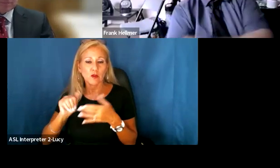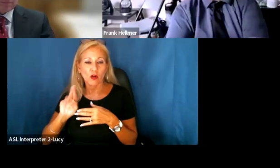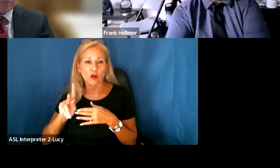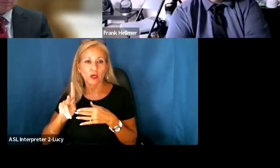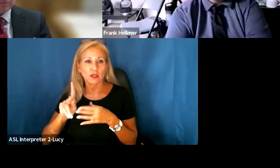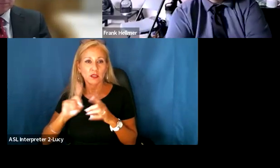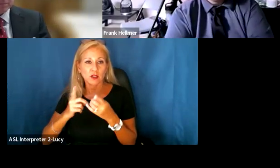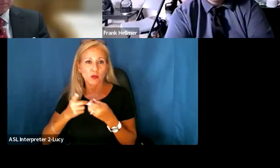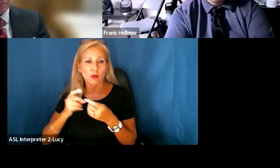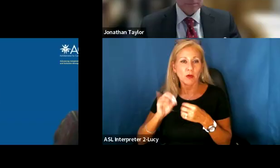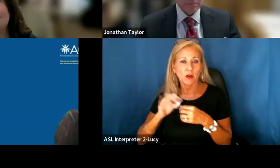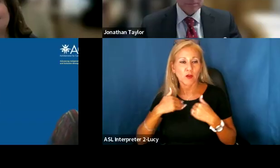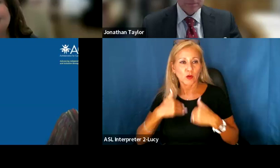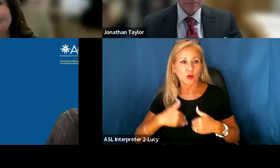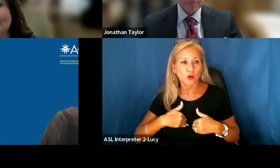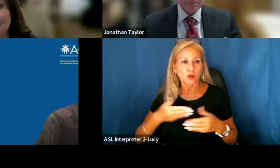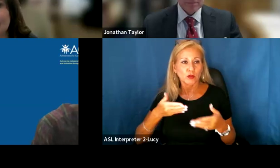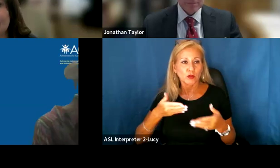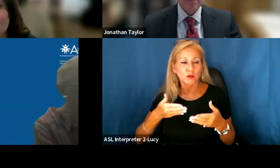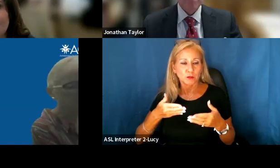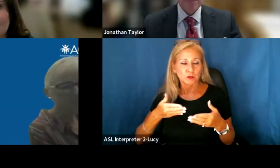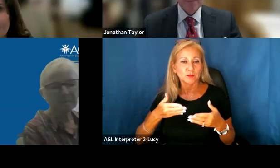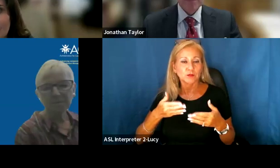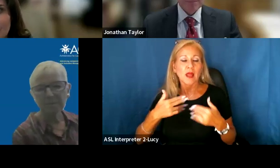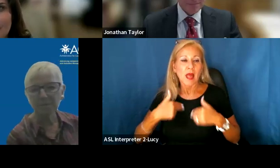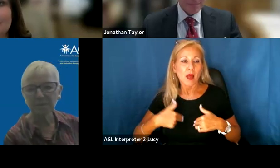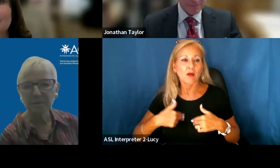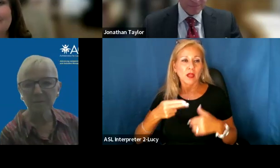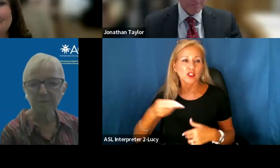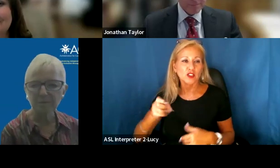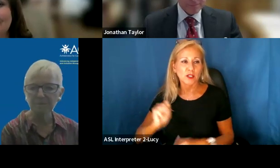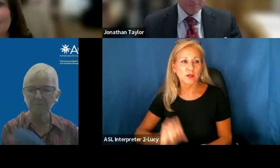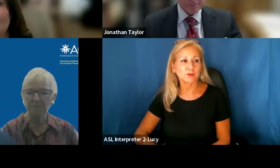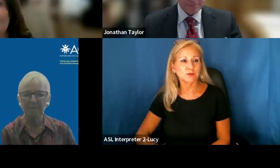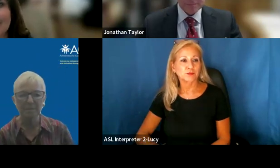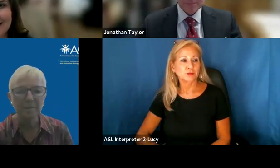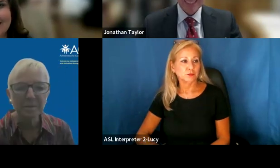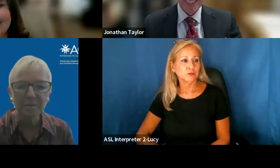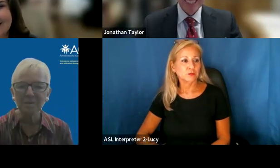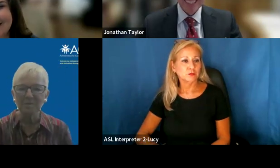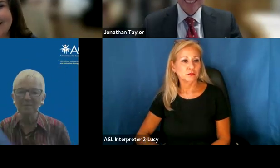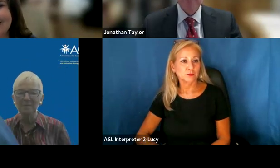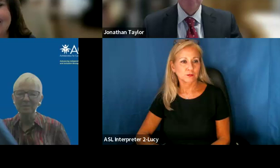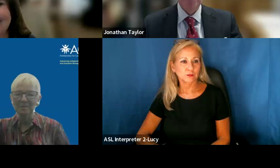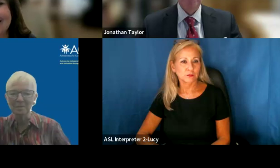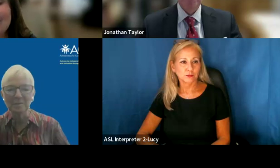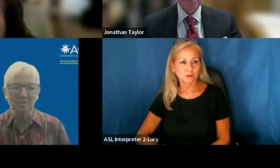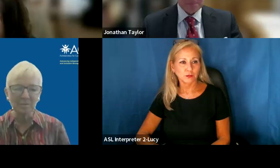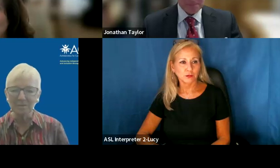Arkansas's Department of Human Service, and Arkansas's Department of Health and Human Services. Sorry about that. I got a little